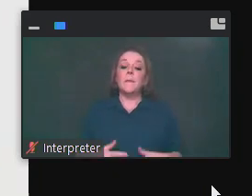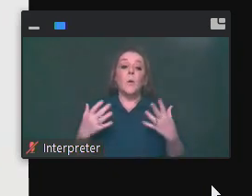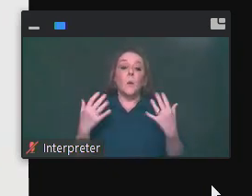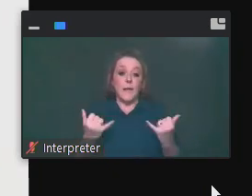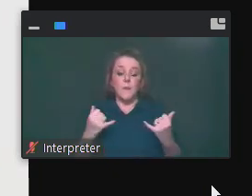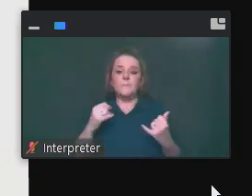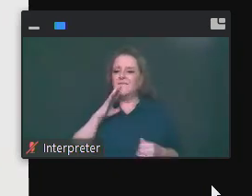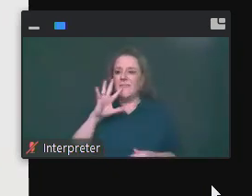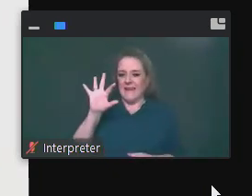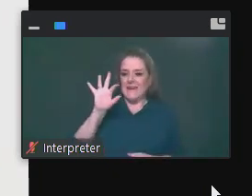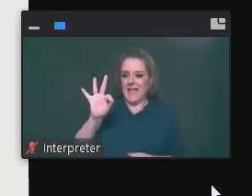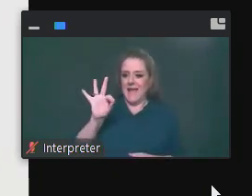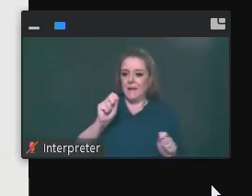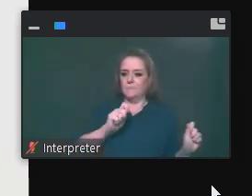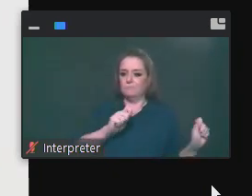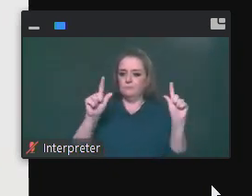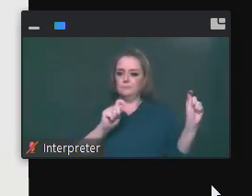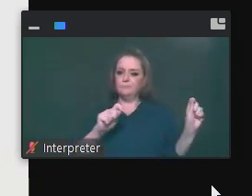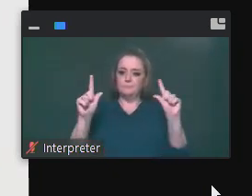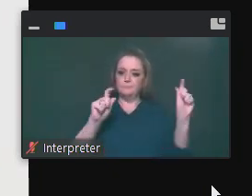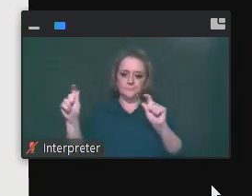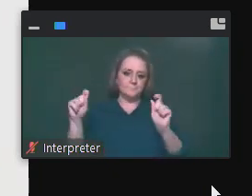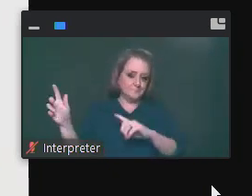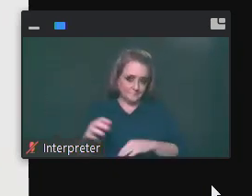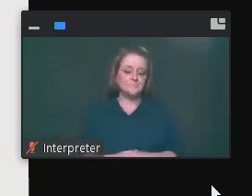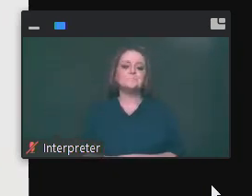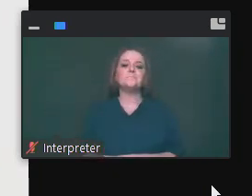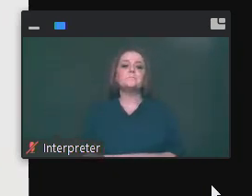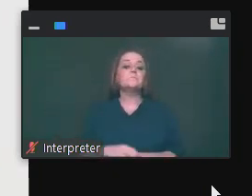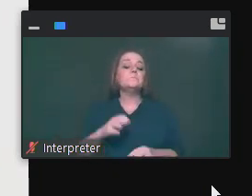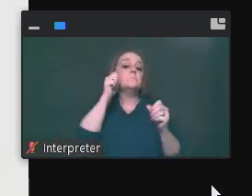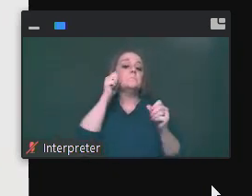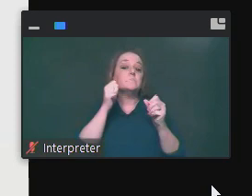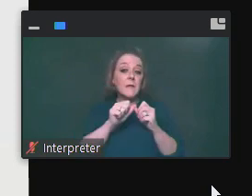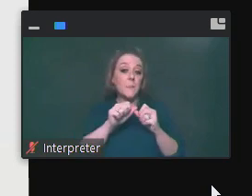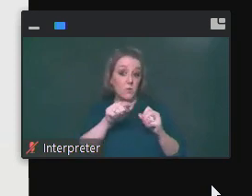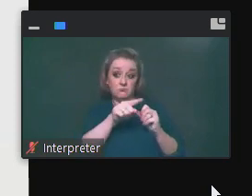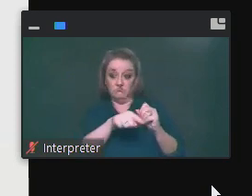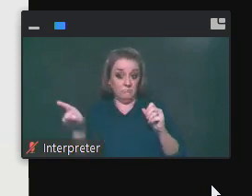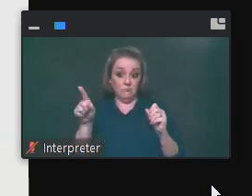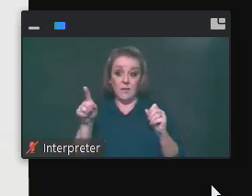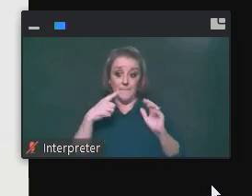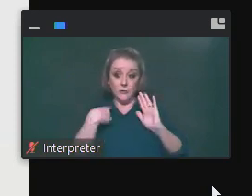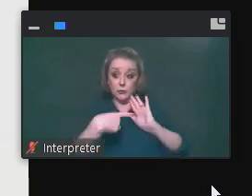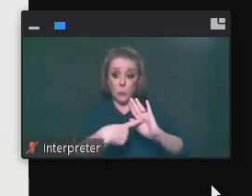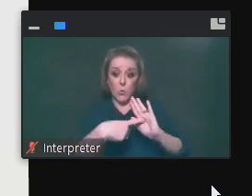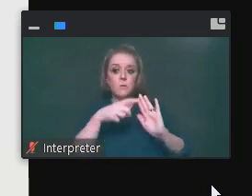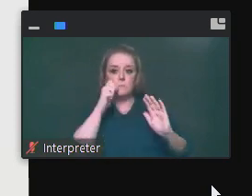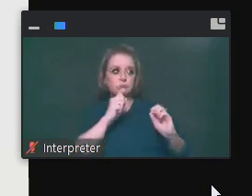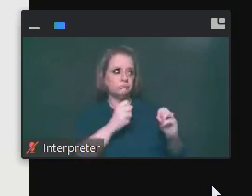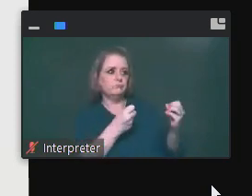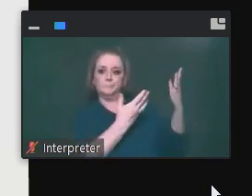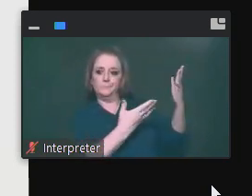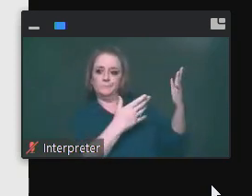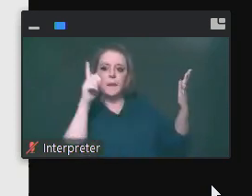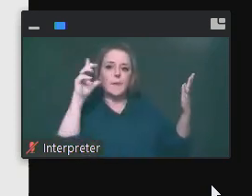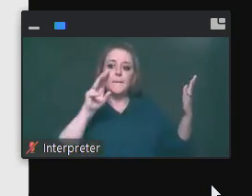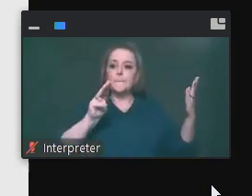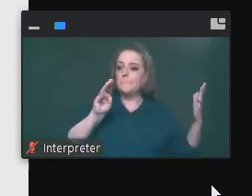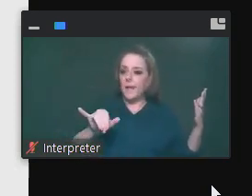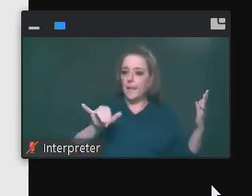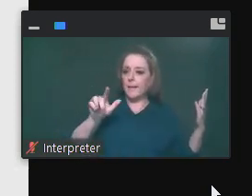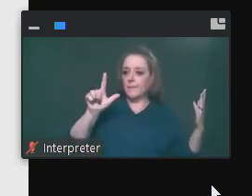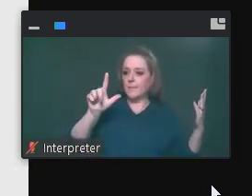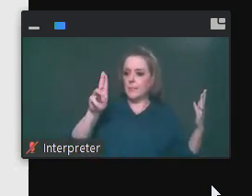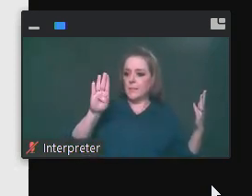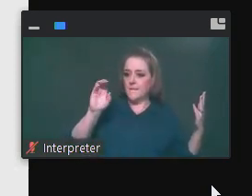quick slides. Reminder that this information is available on our website at the city of mylubbock.us.